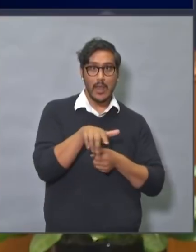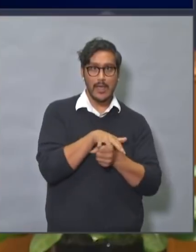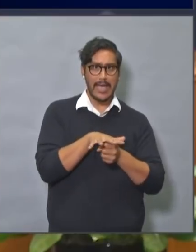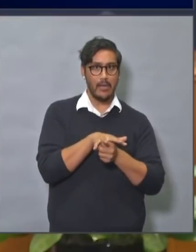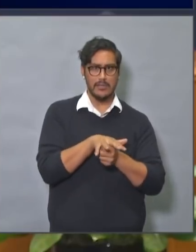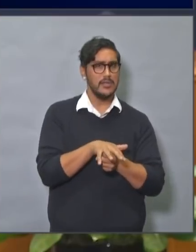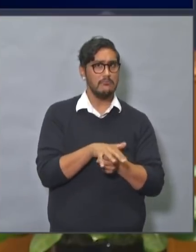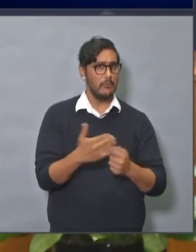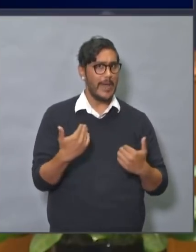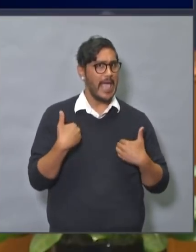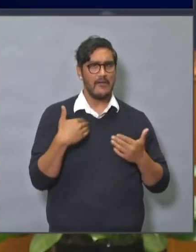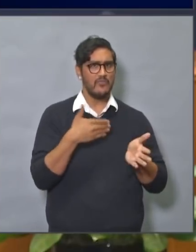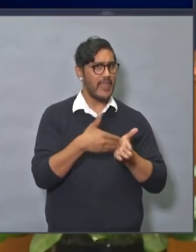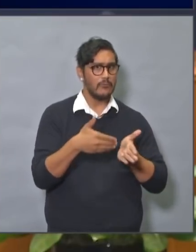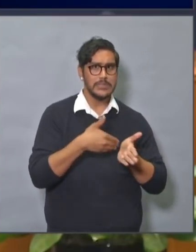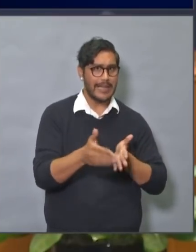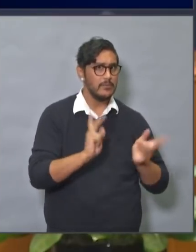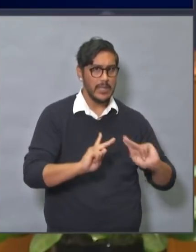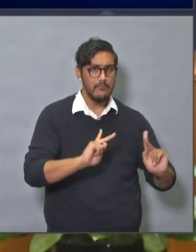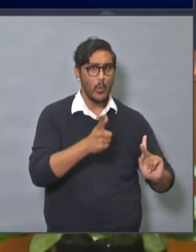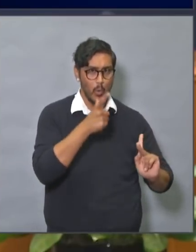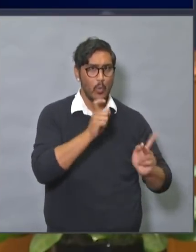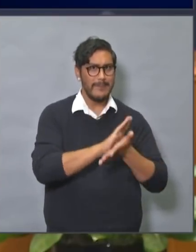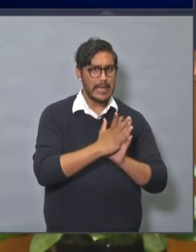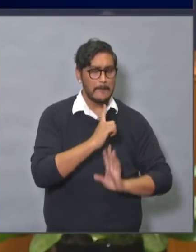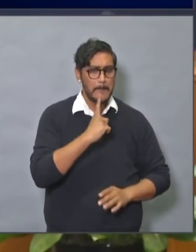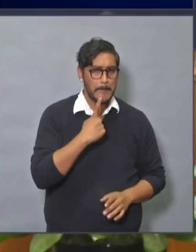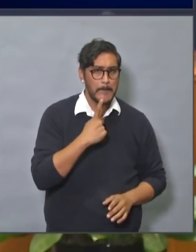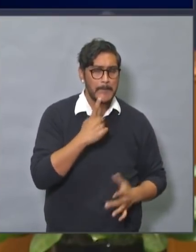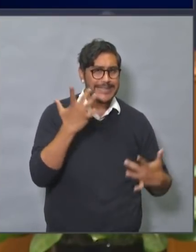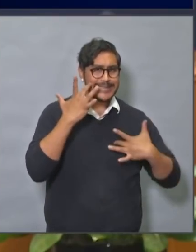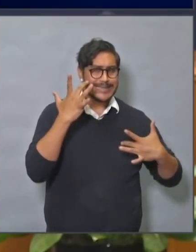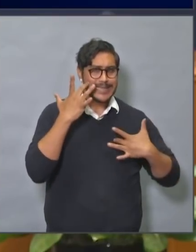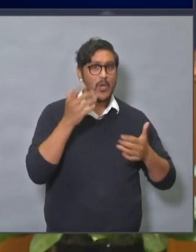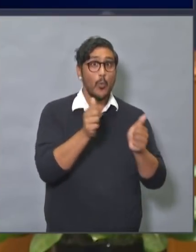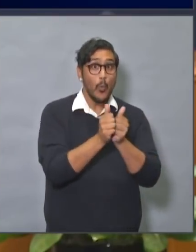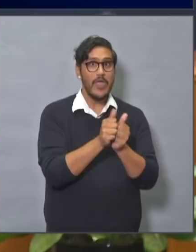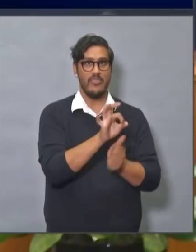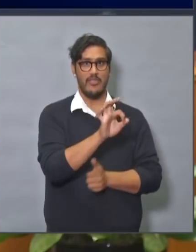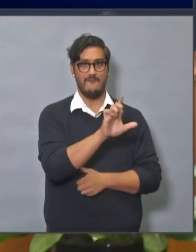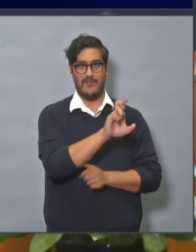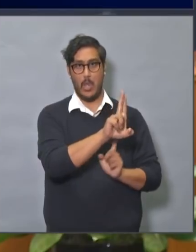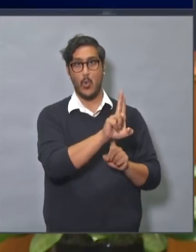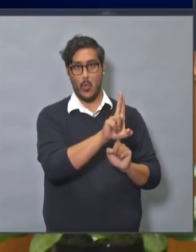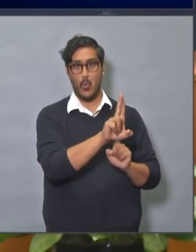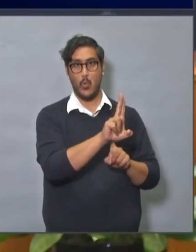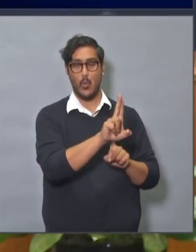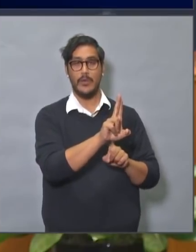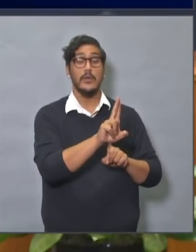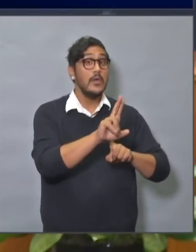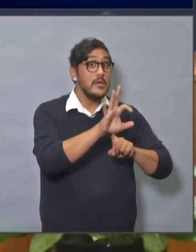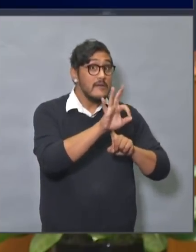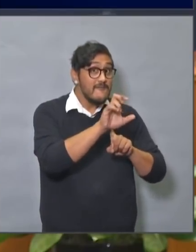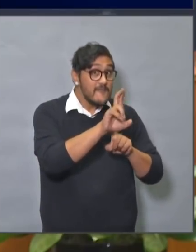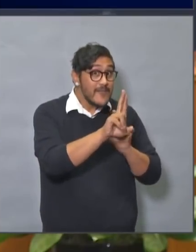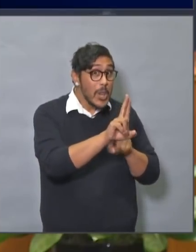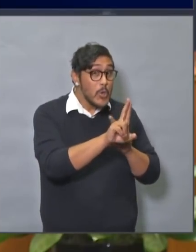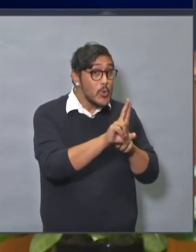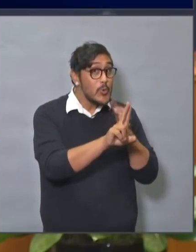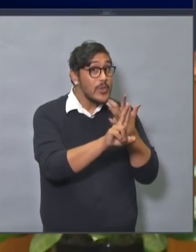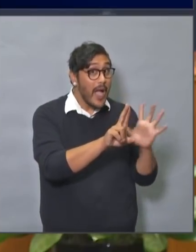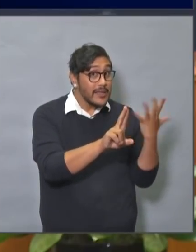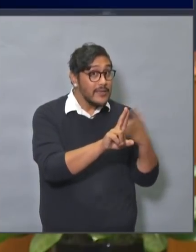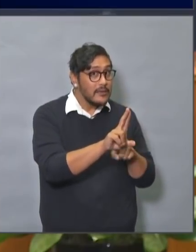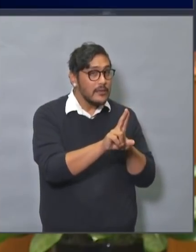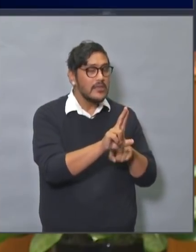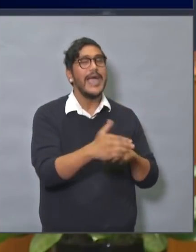of people that can be ill during flu season with influenza. The good thing about influenza is that there will be a